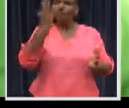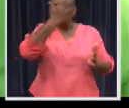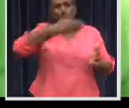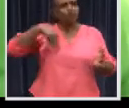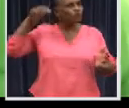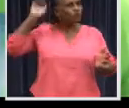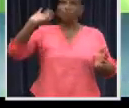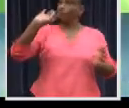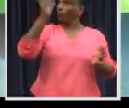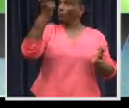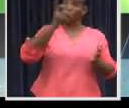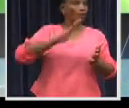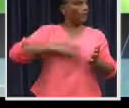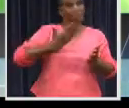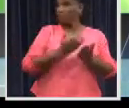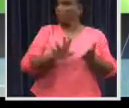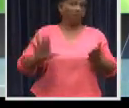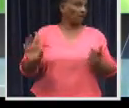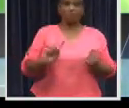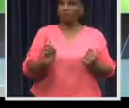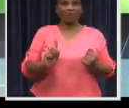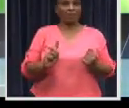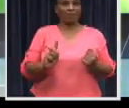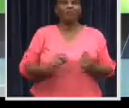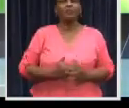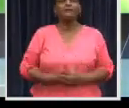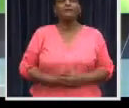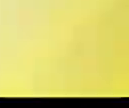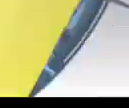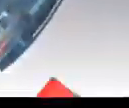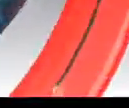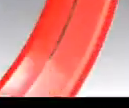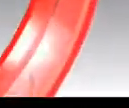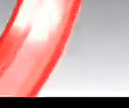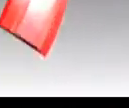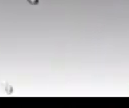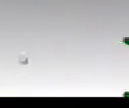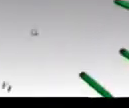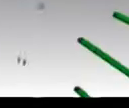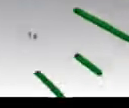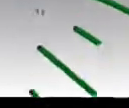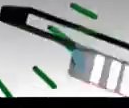as part of the Surinamese culture should not be lost.